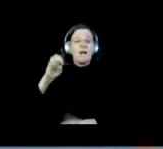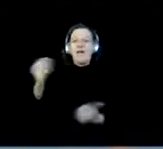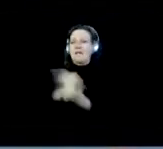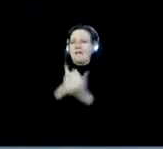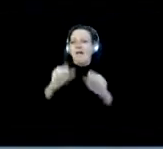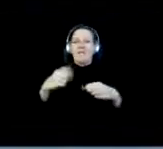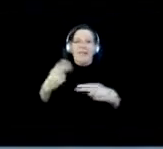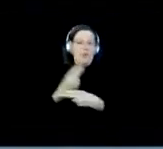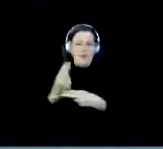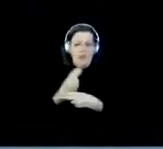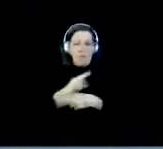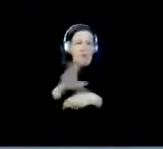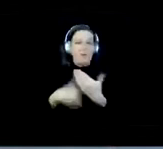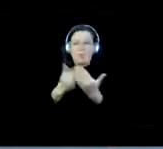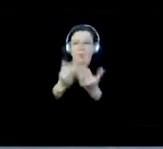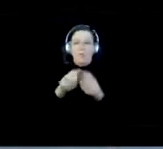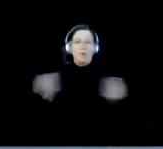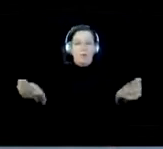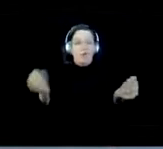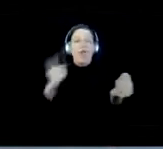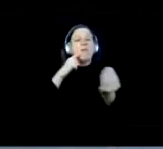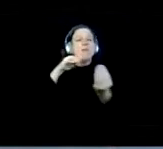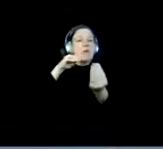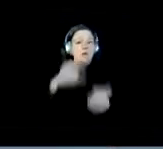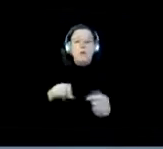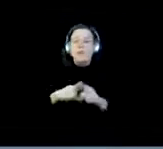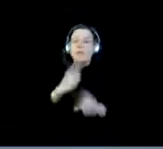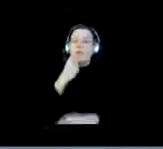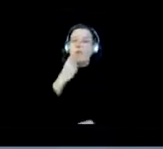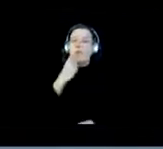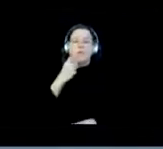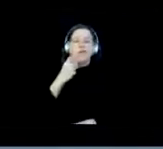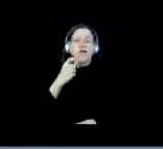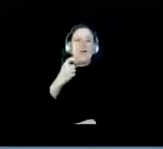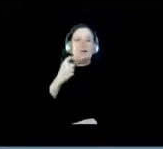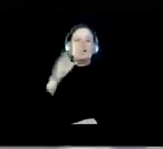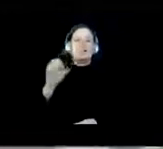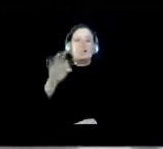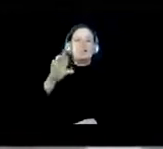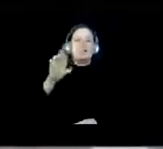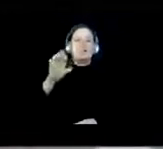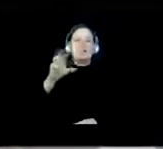is all material. We are smooth as glass, frictionless, porous, sourceless. Where are you now?